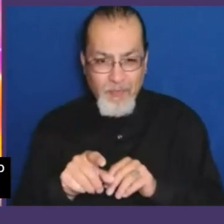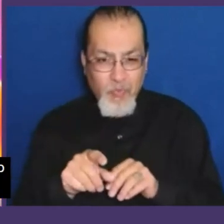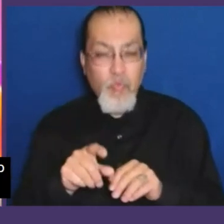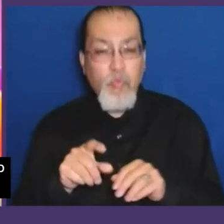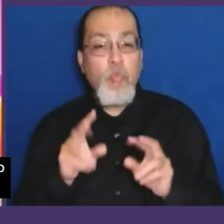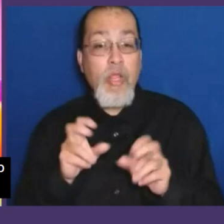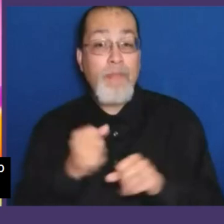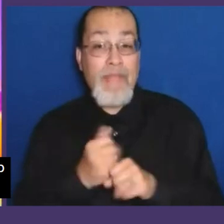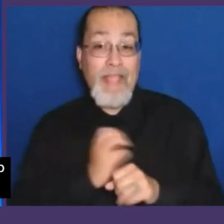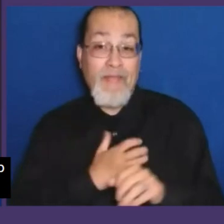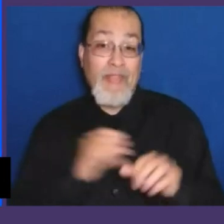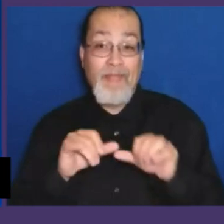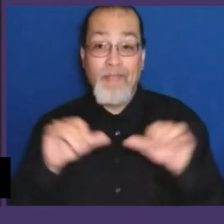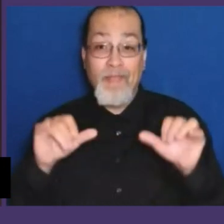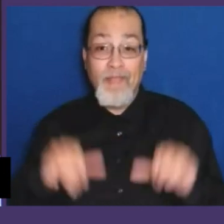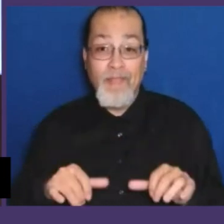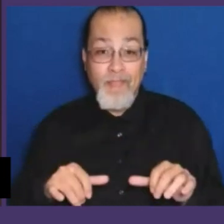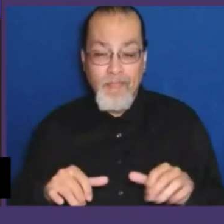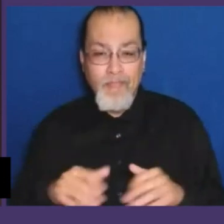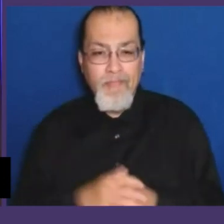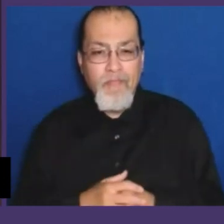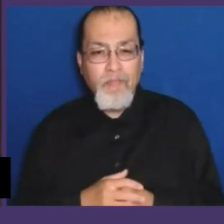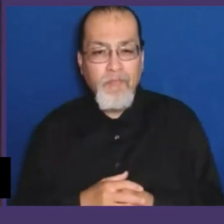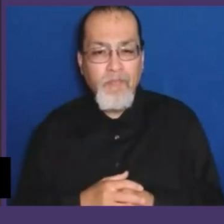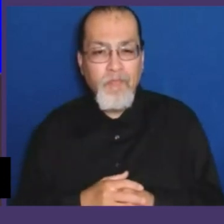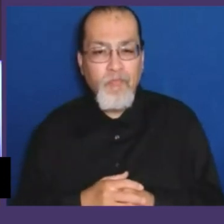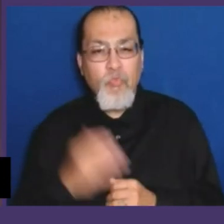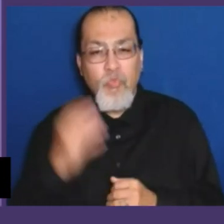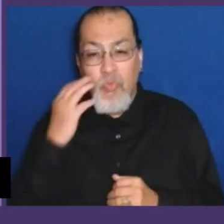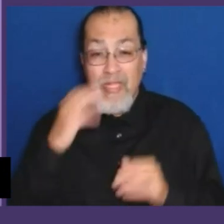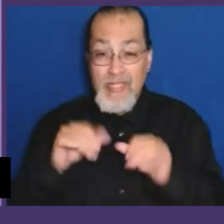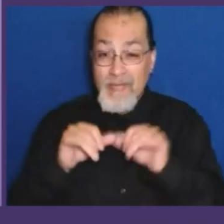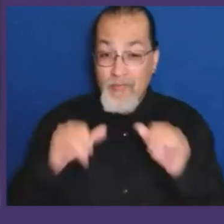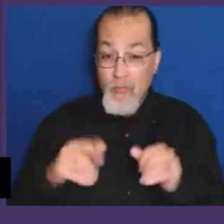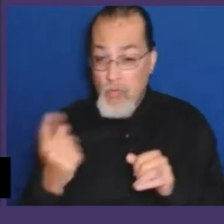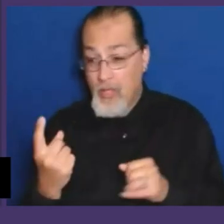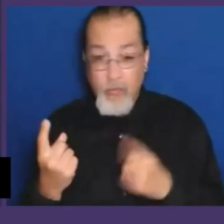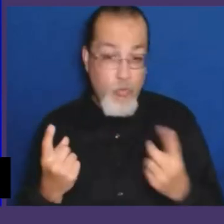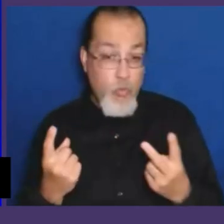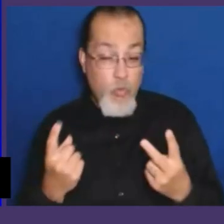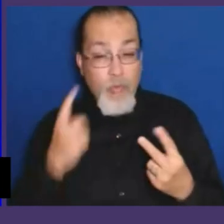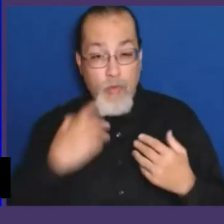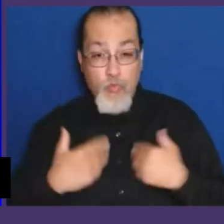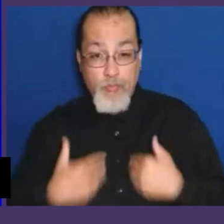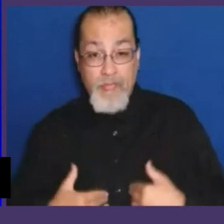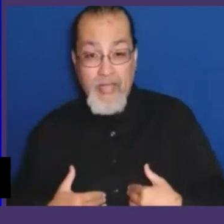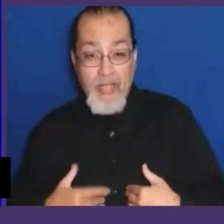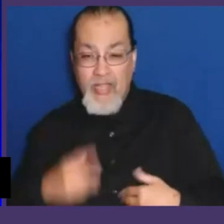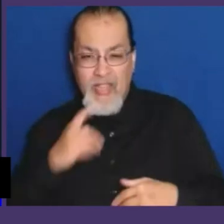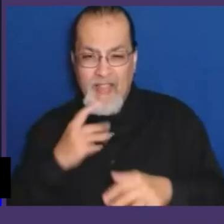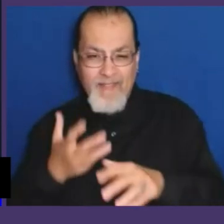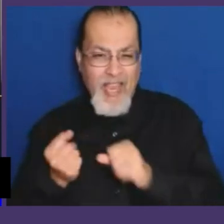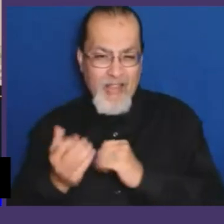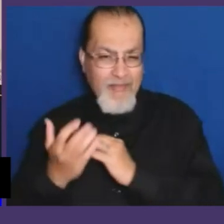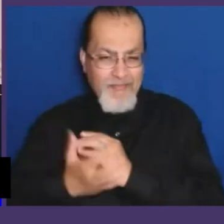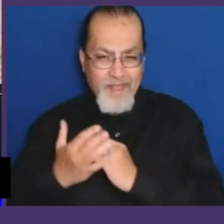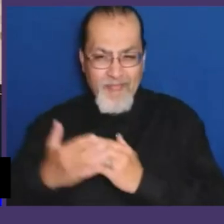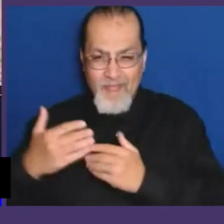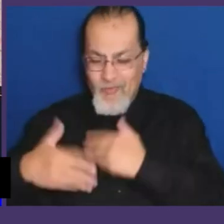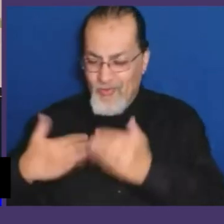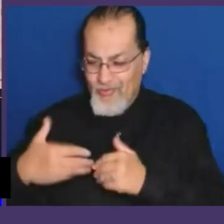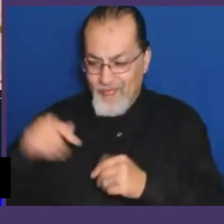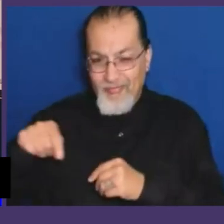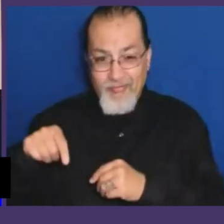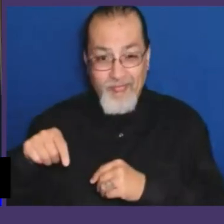for humans. System 1 is a fast automatic process, and I think kind of corresponds to like an LLM just sampling tokens. And system 2 is